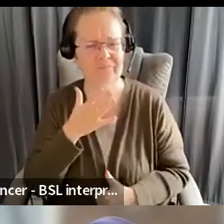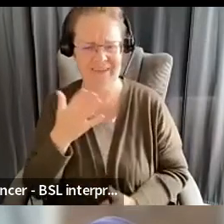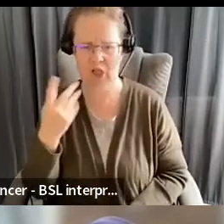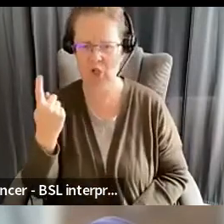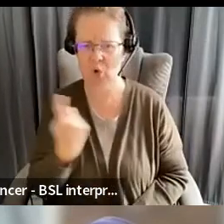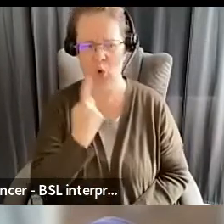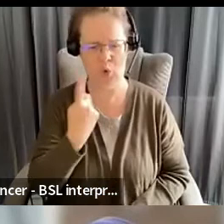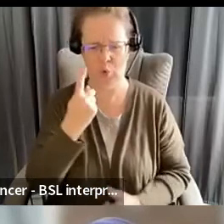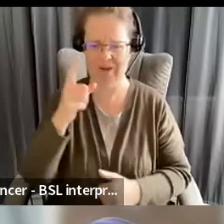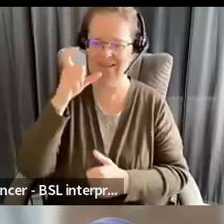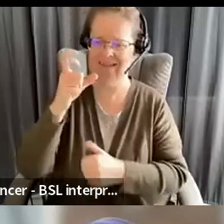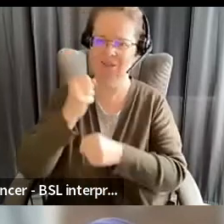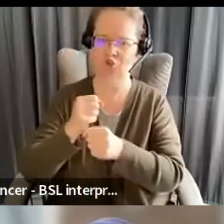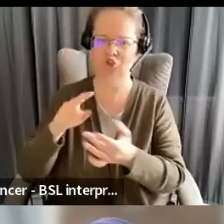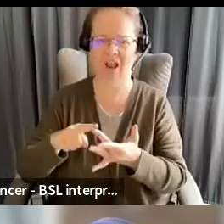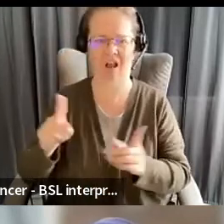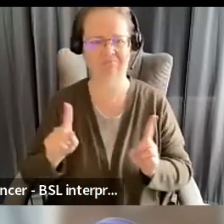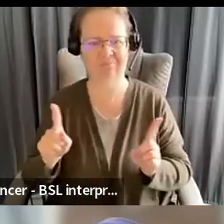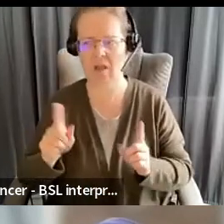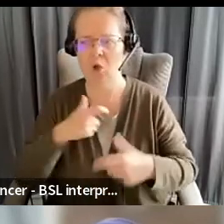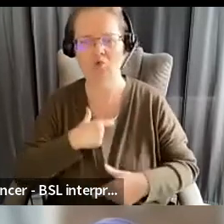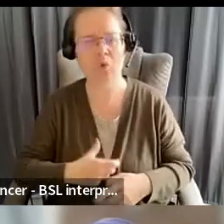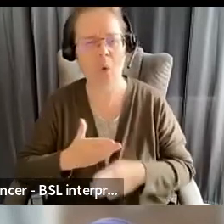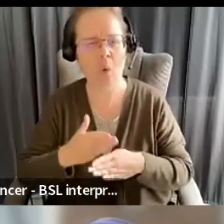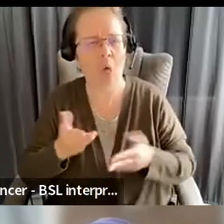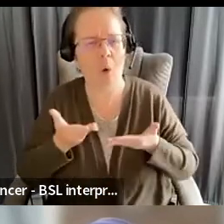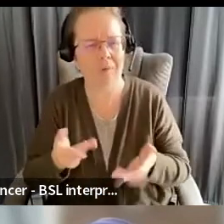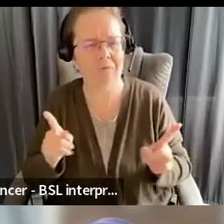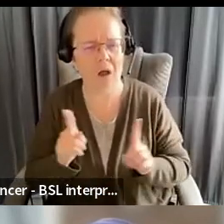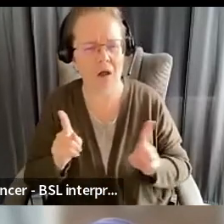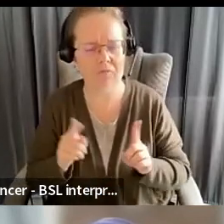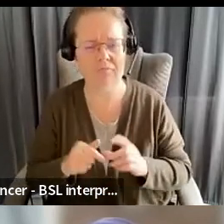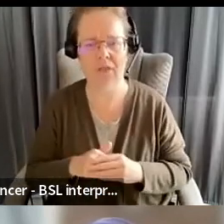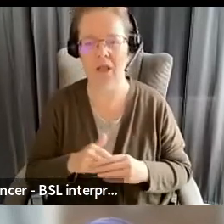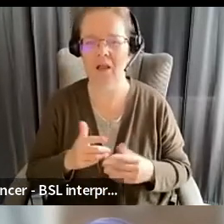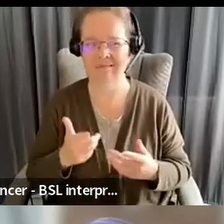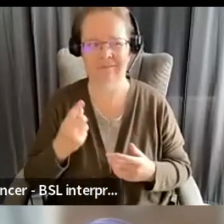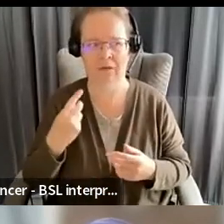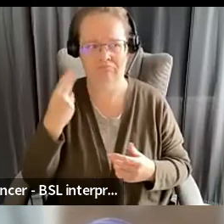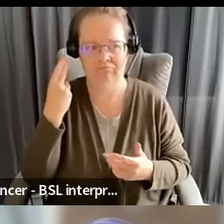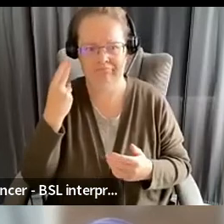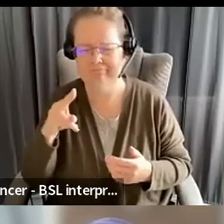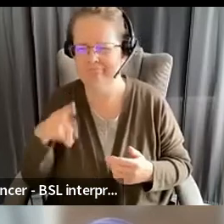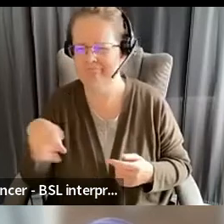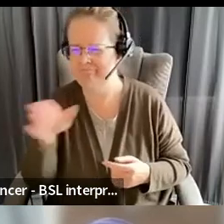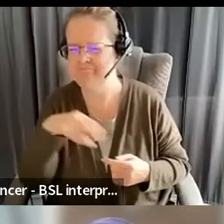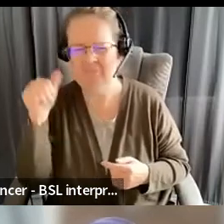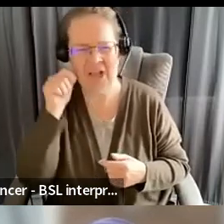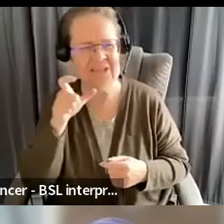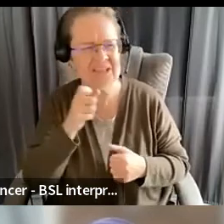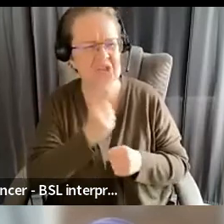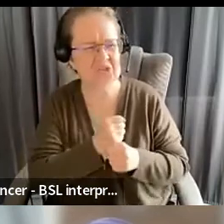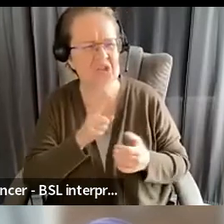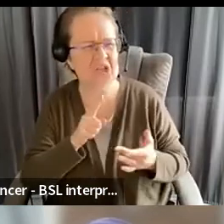is CGI and what type of roles do you offer? Because it's not a name that everyone will be familiar with, and we could have